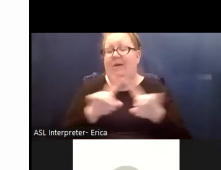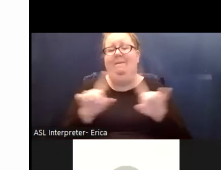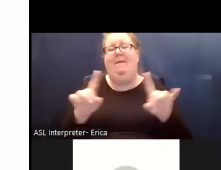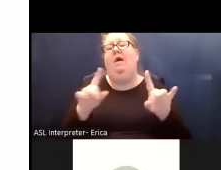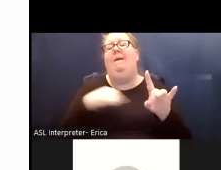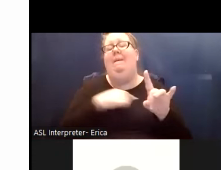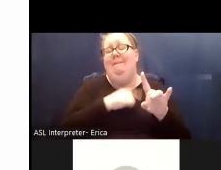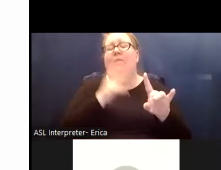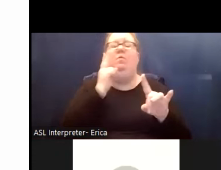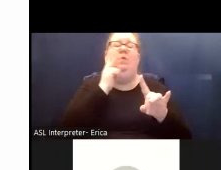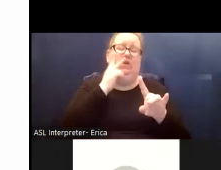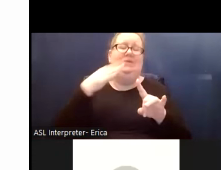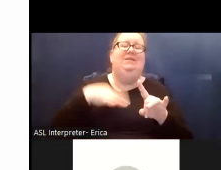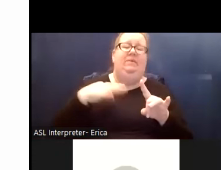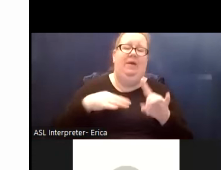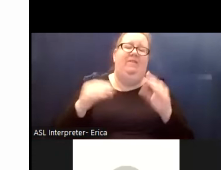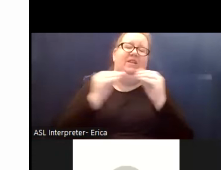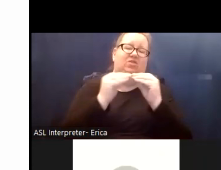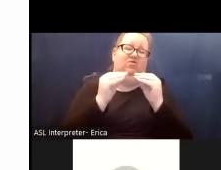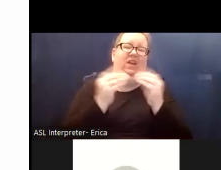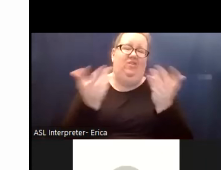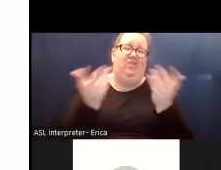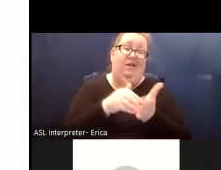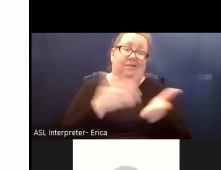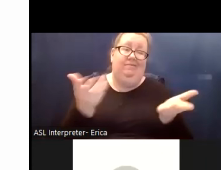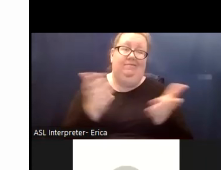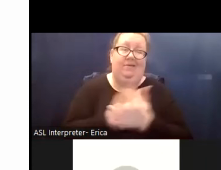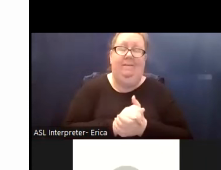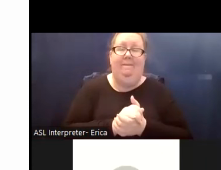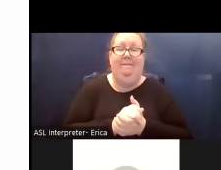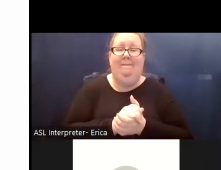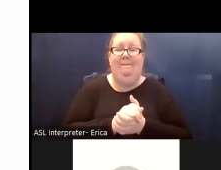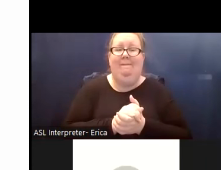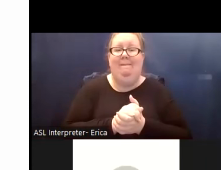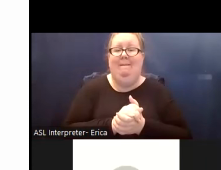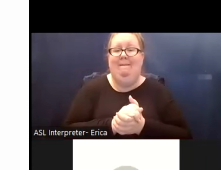see the benefits as greater again. Mary.